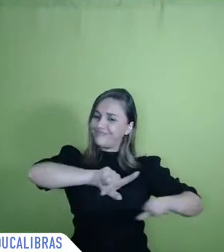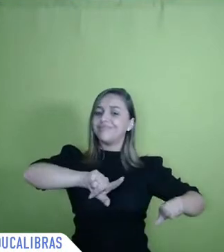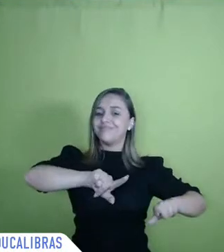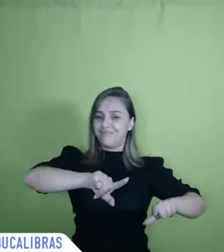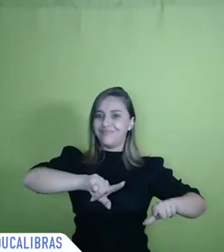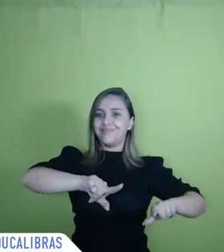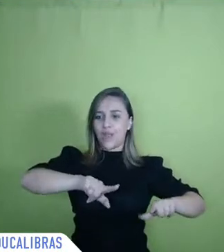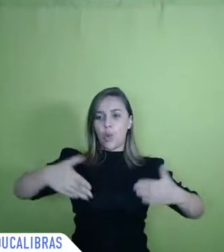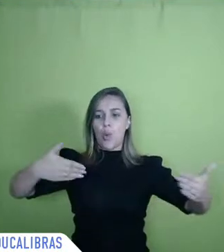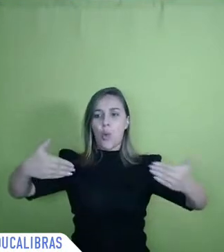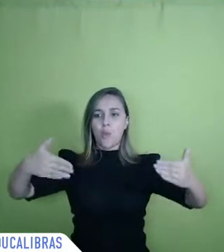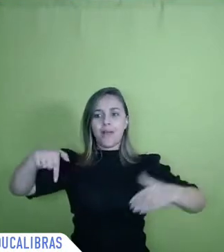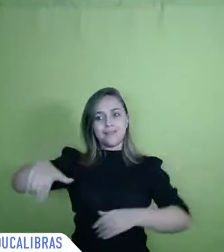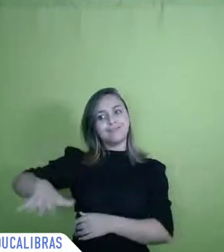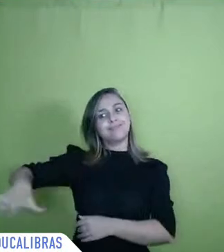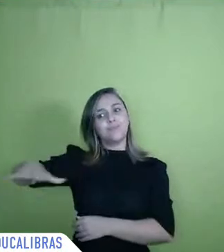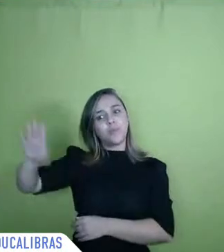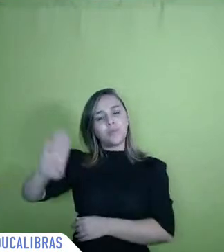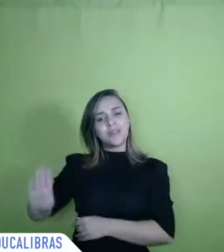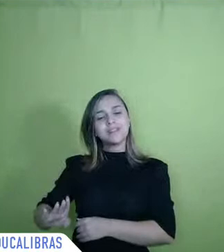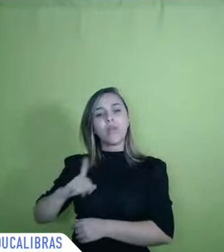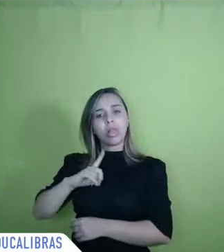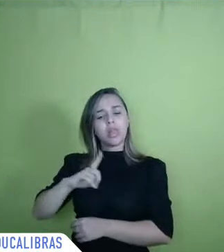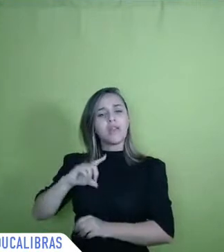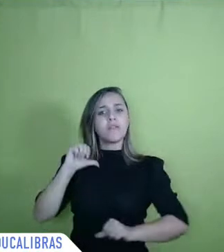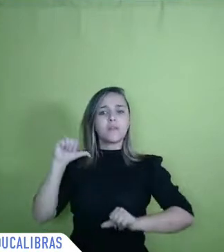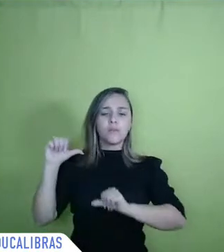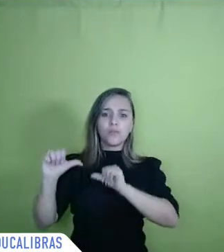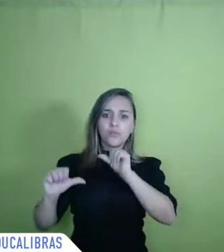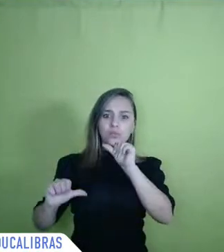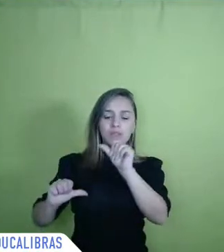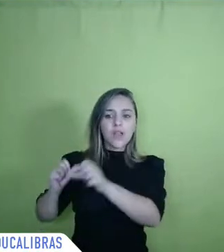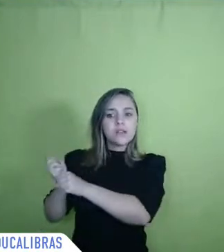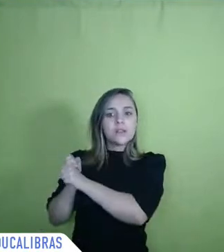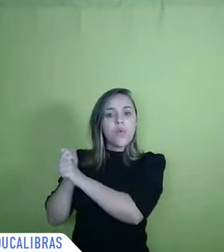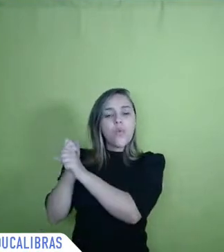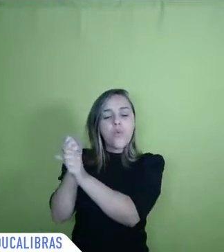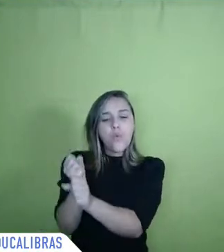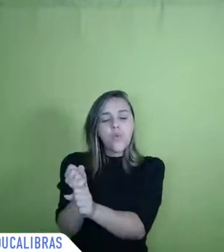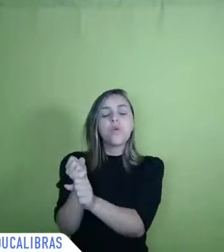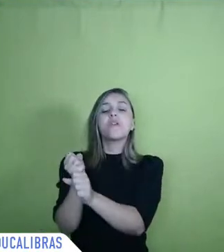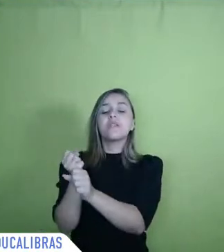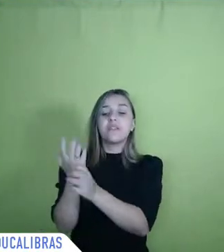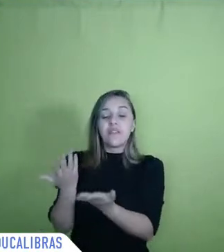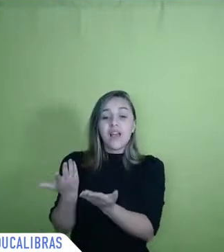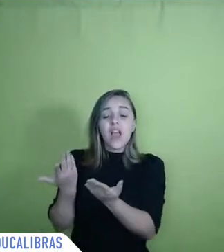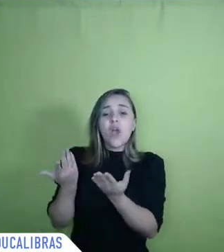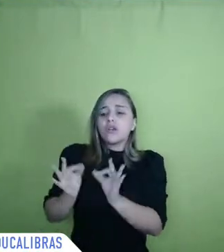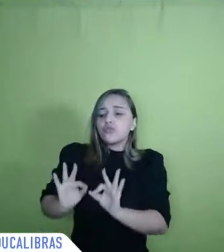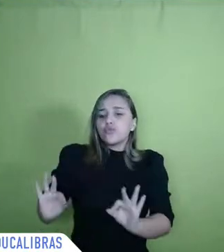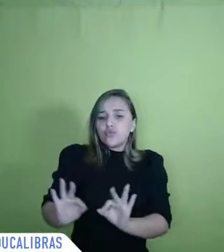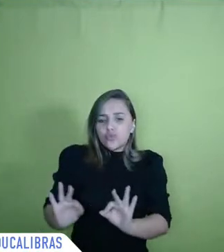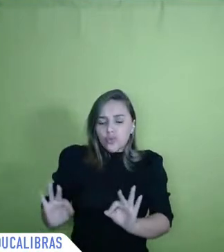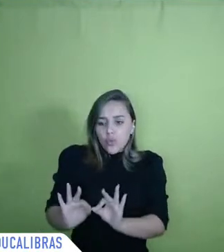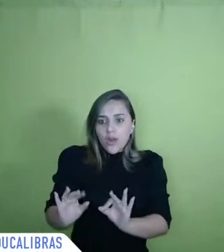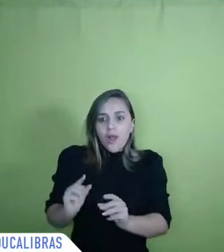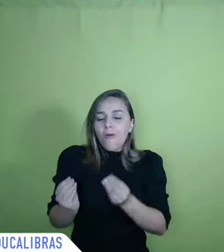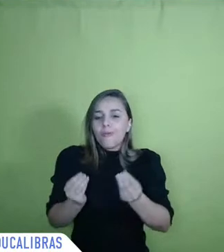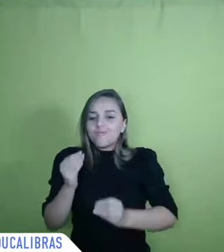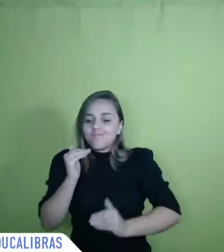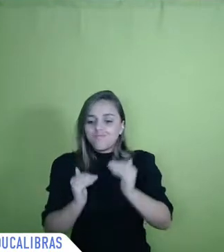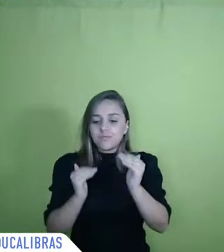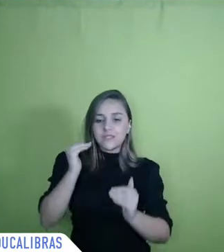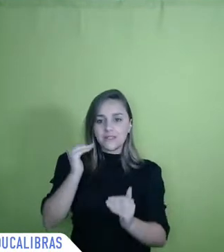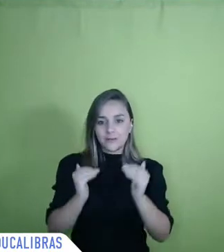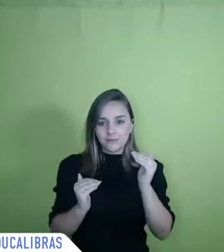decades. The structural inequality in the IRPF, the income tax rate, the income